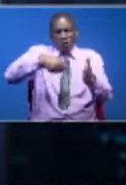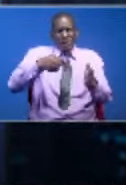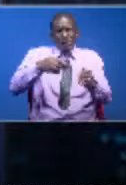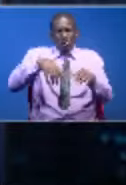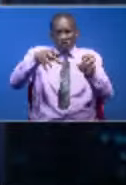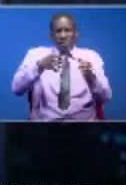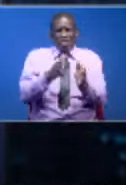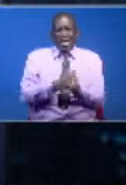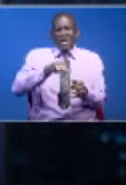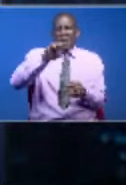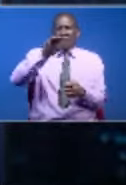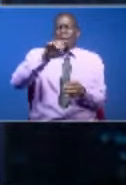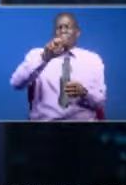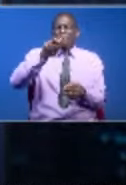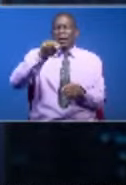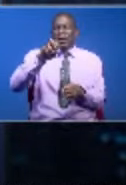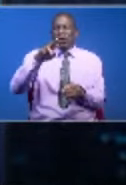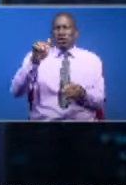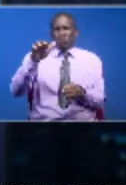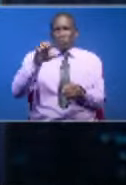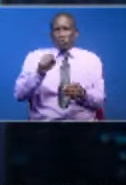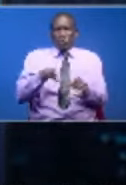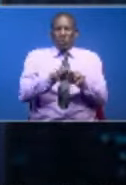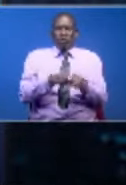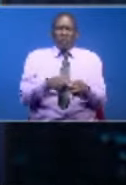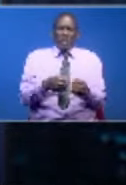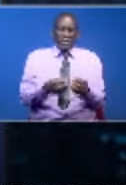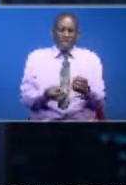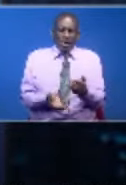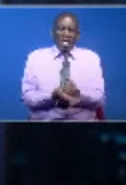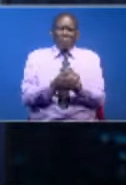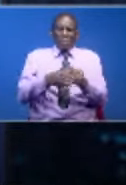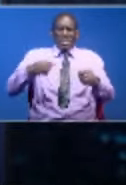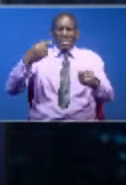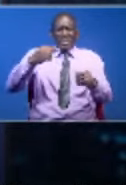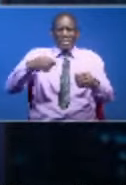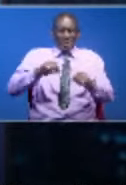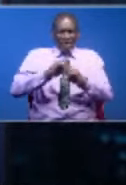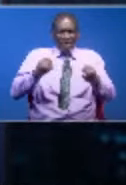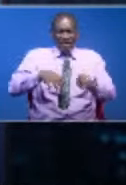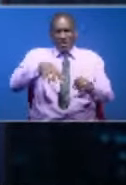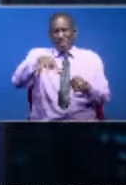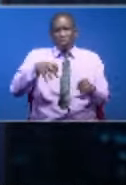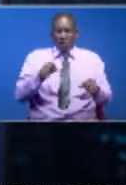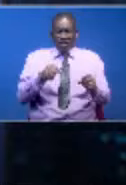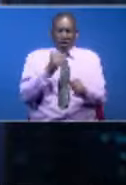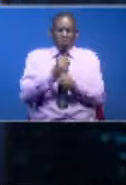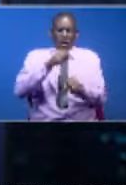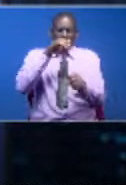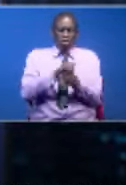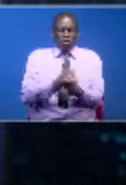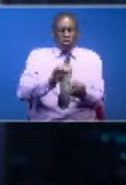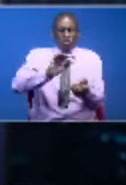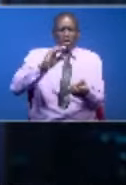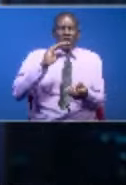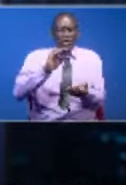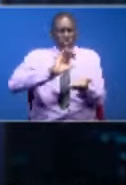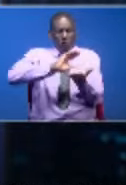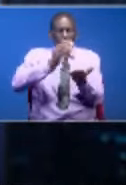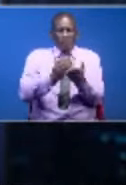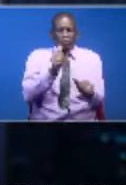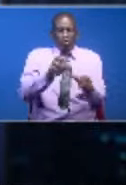minerals, and we can also enable clean transport. And so all of this can happen with a lot of the capital and instruments that are already